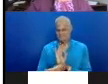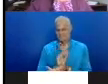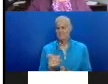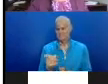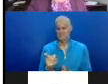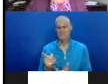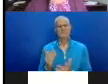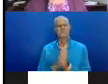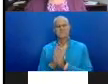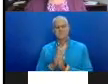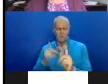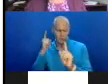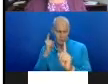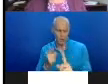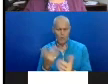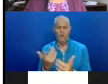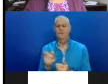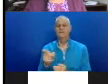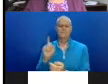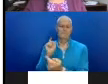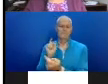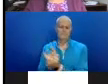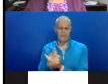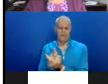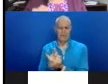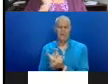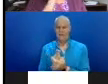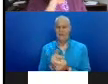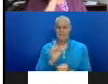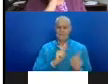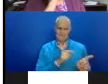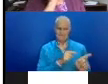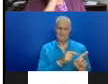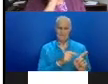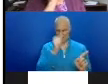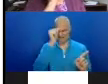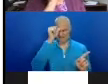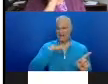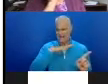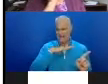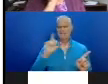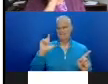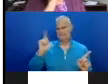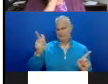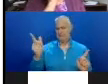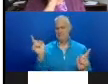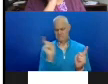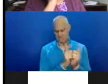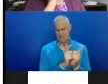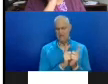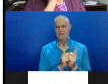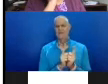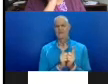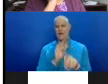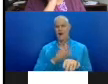do was she met the person with the guy later on in life on the